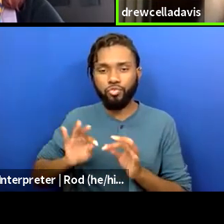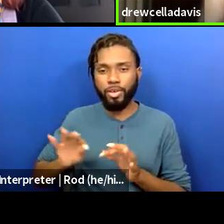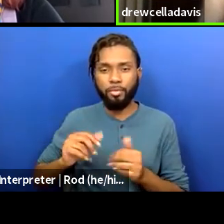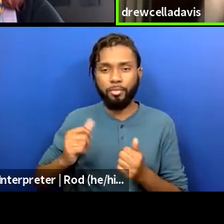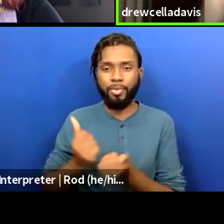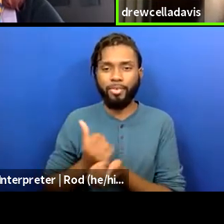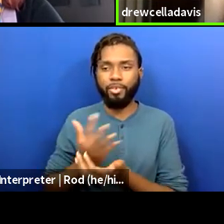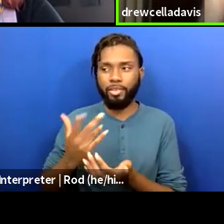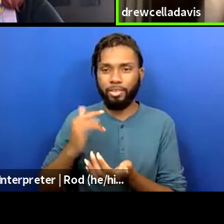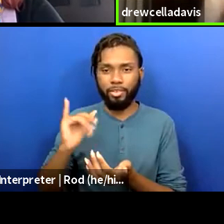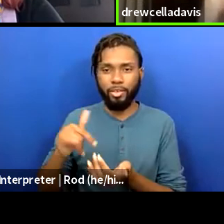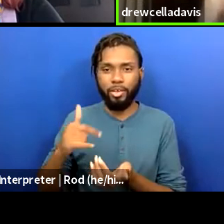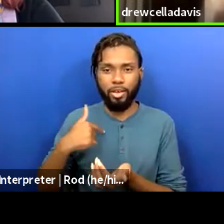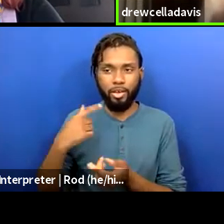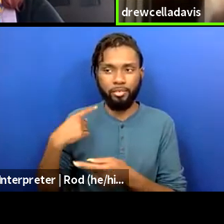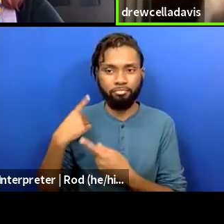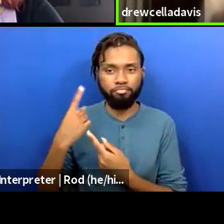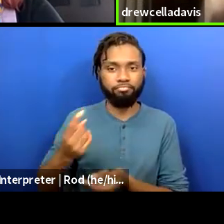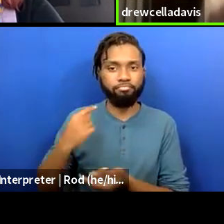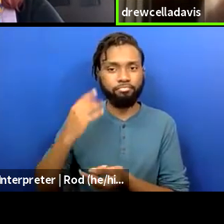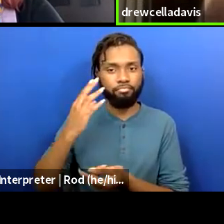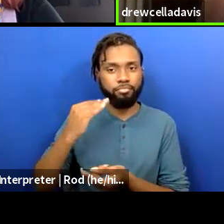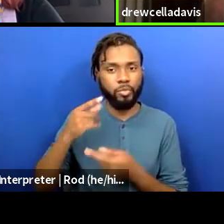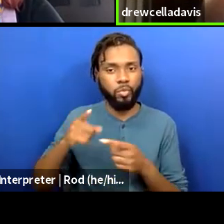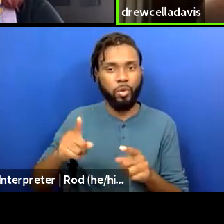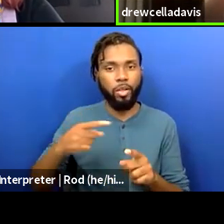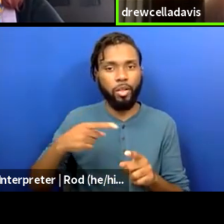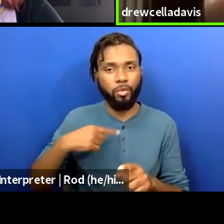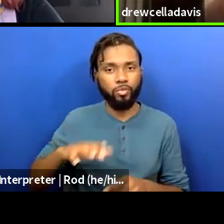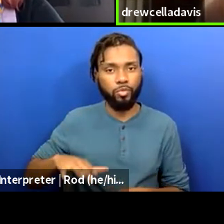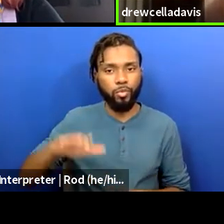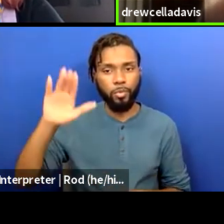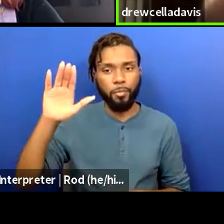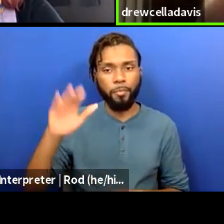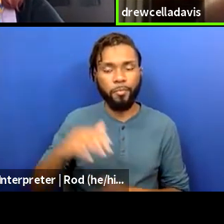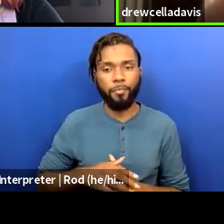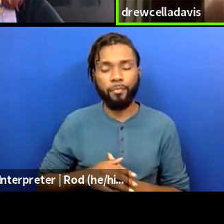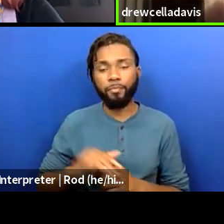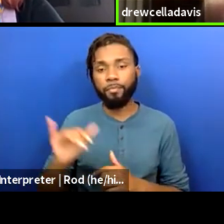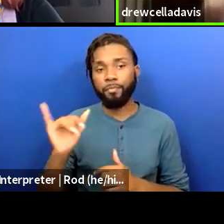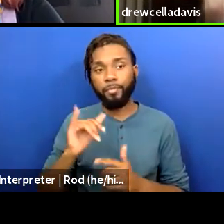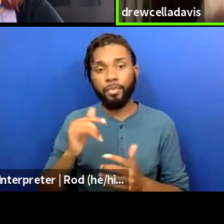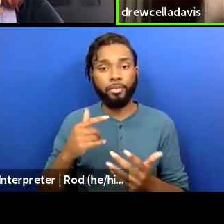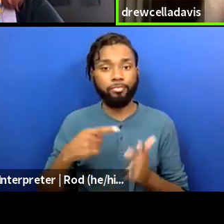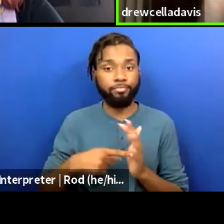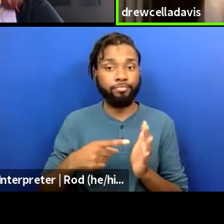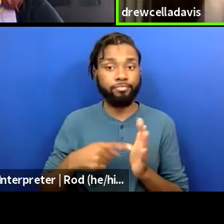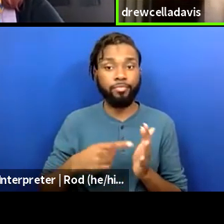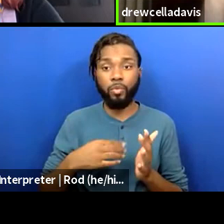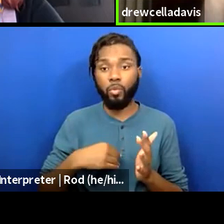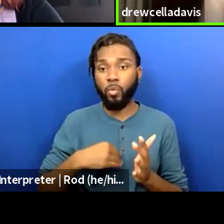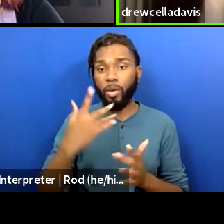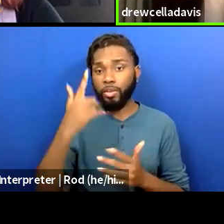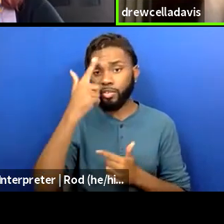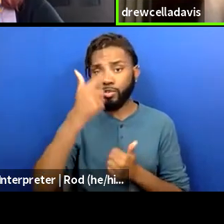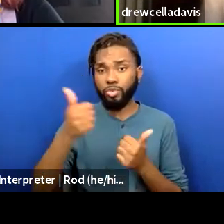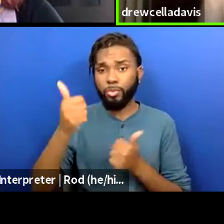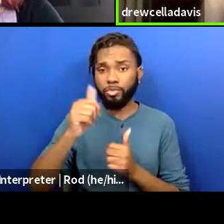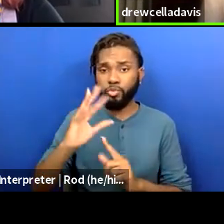been experiencing growing up in a, like, you know, white supremacist culture and stuff.